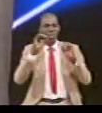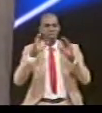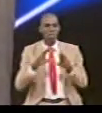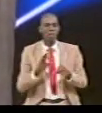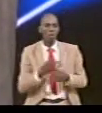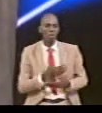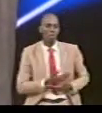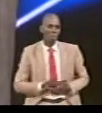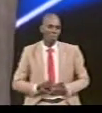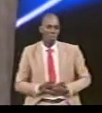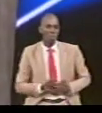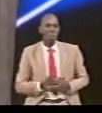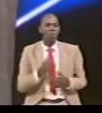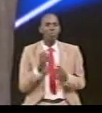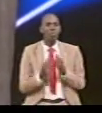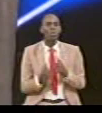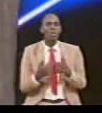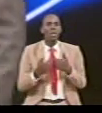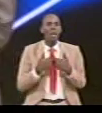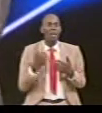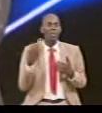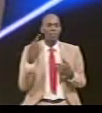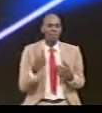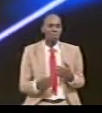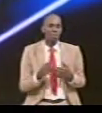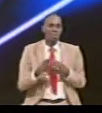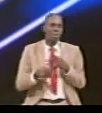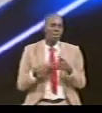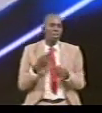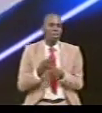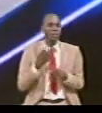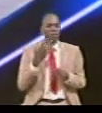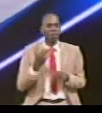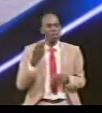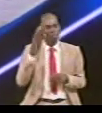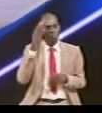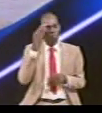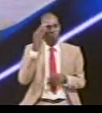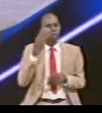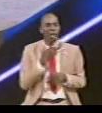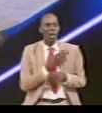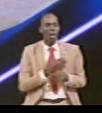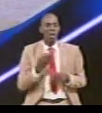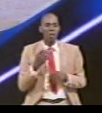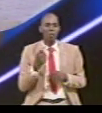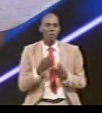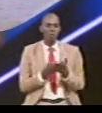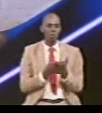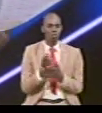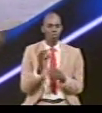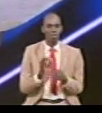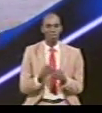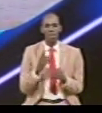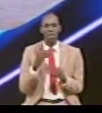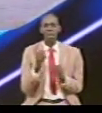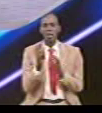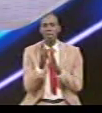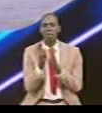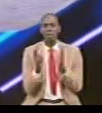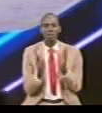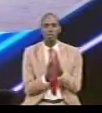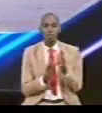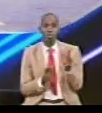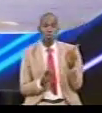which hast the form of knowledge and of the truth in the law. Verse